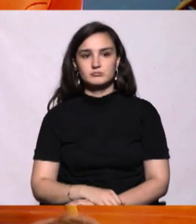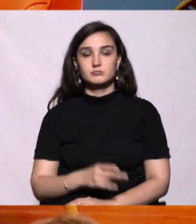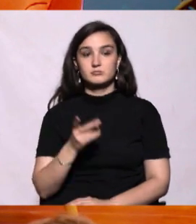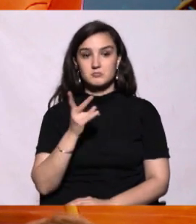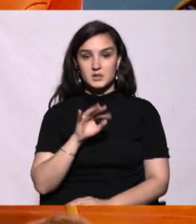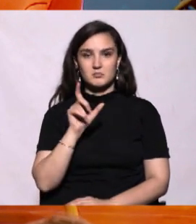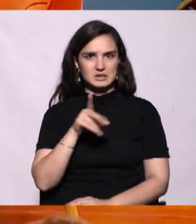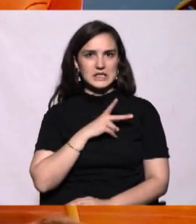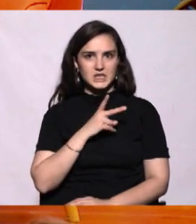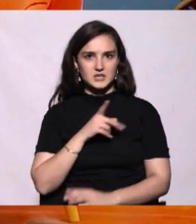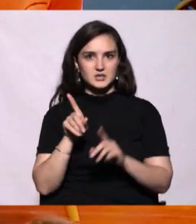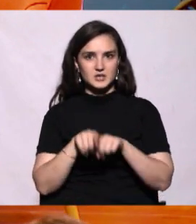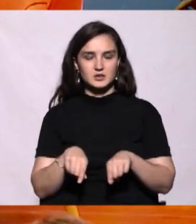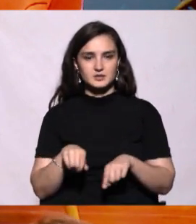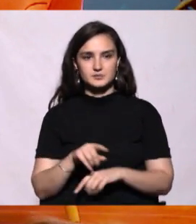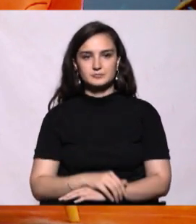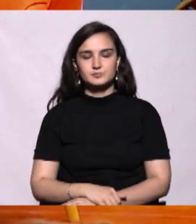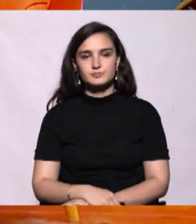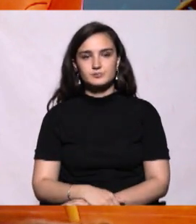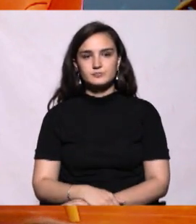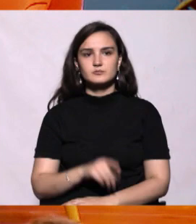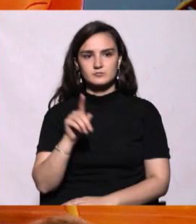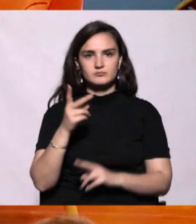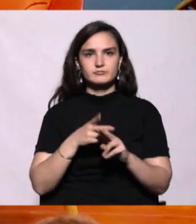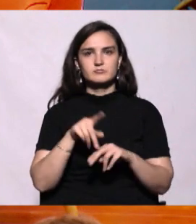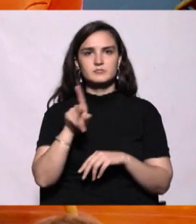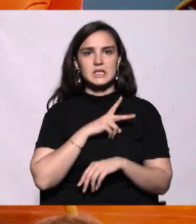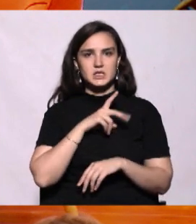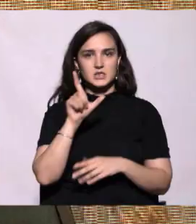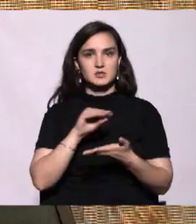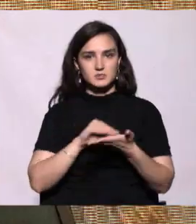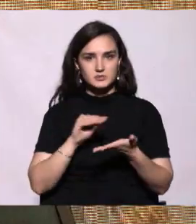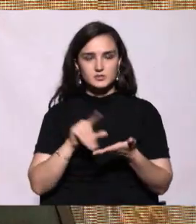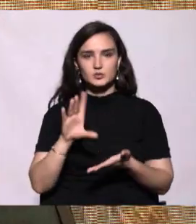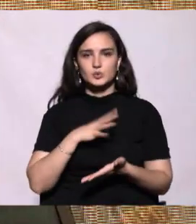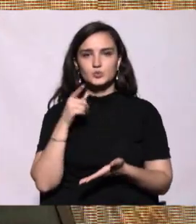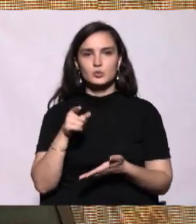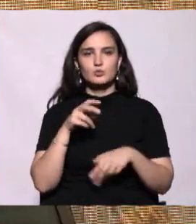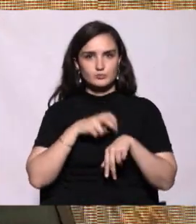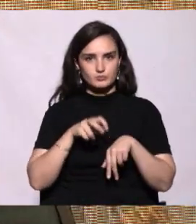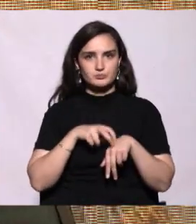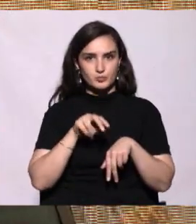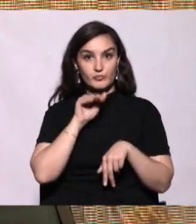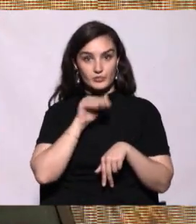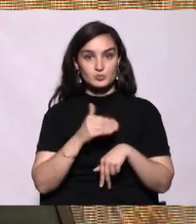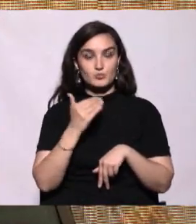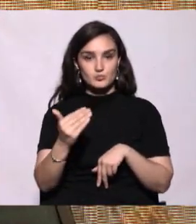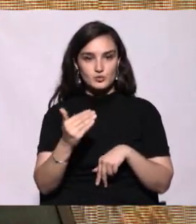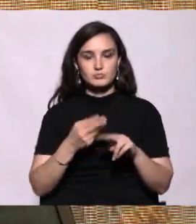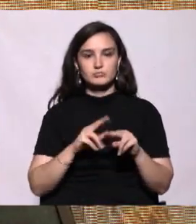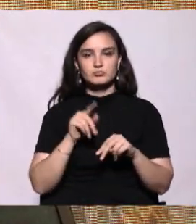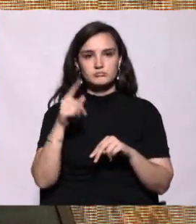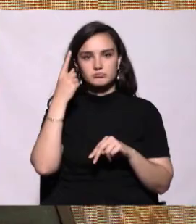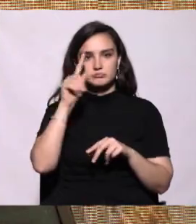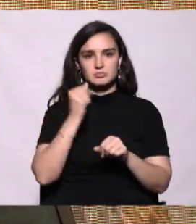I guess, because Definitely. of the British Isles. So he's a British writer, and he was a medical doctor by profession. He created